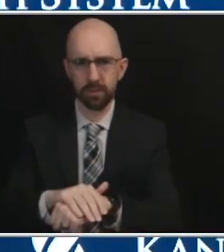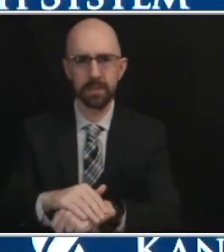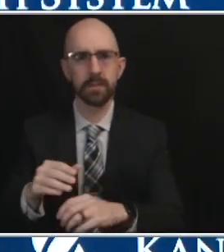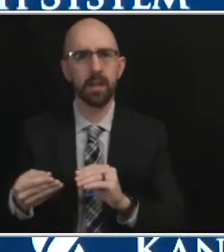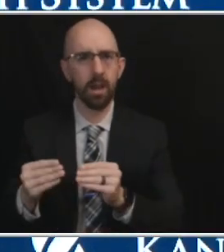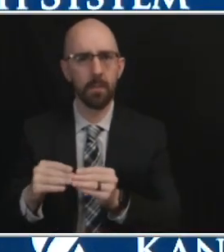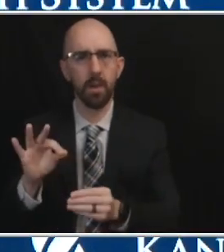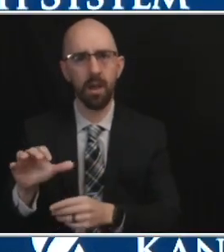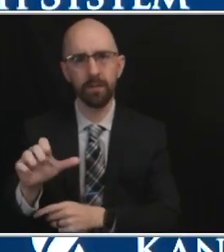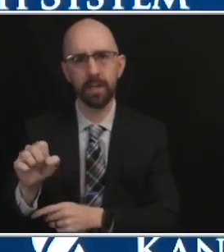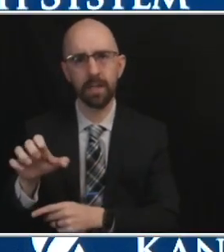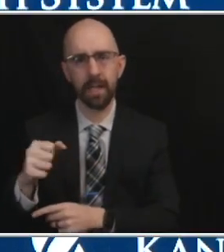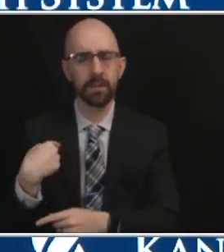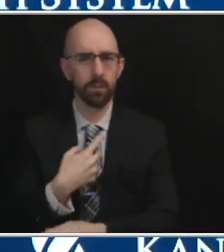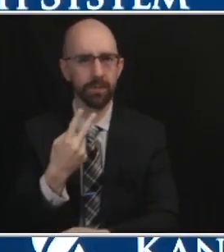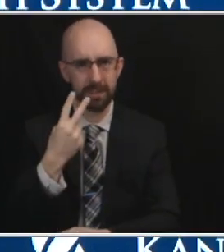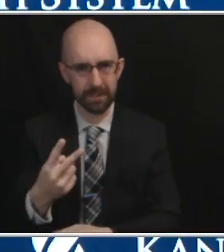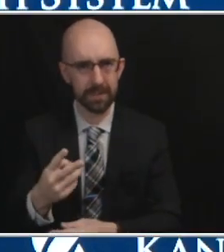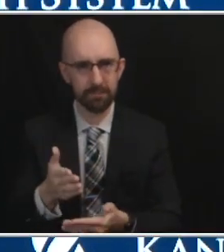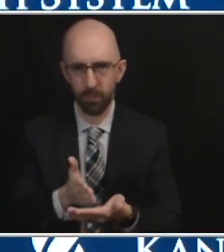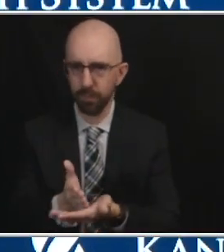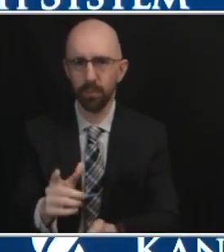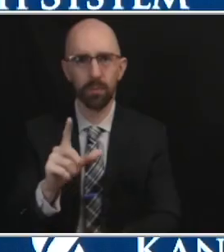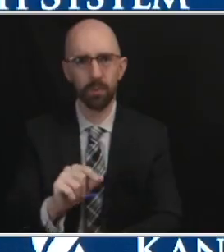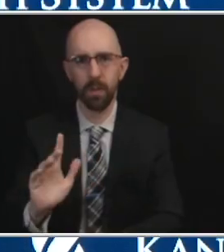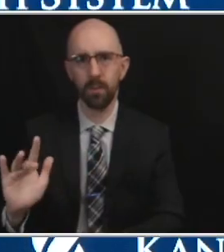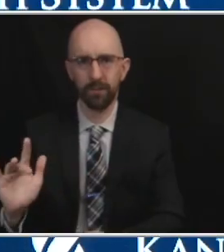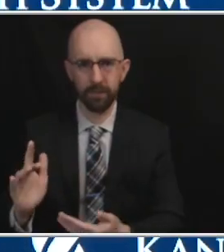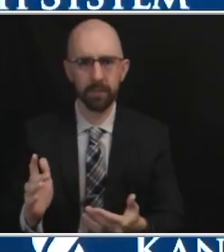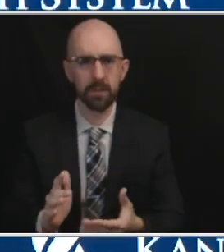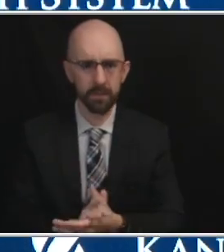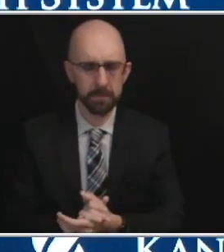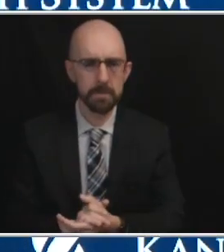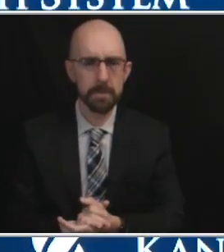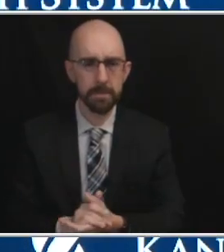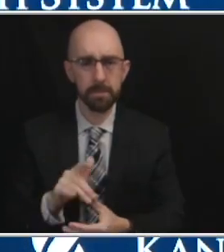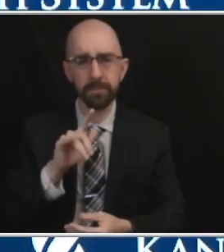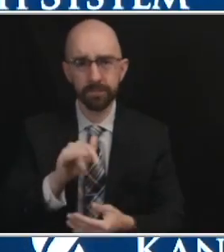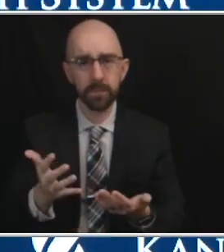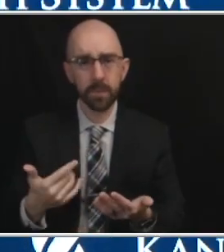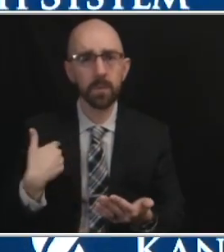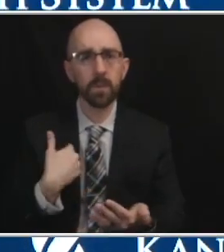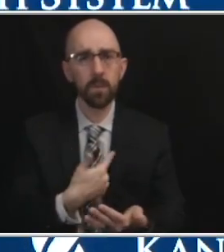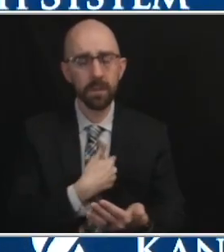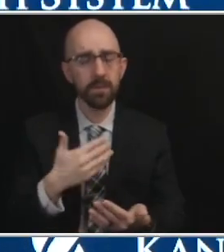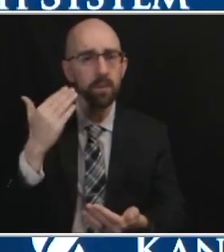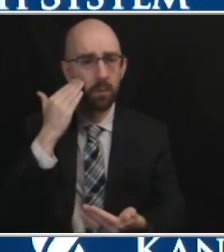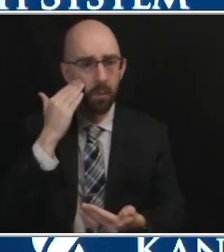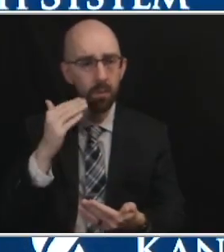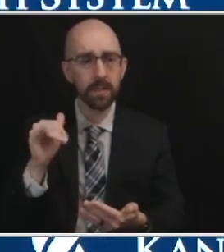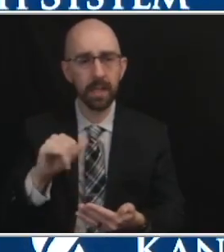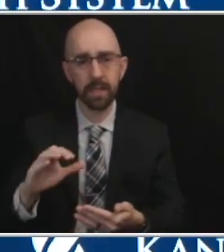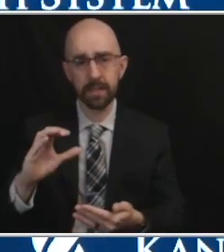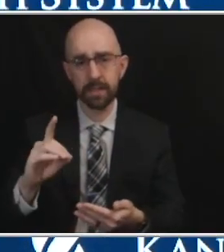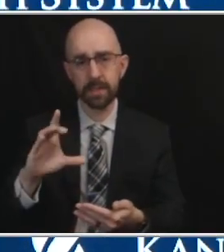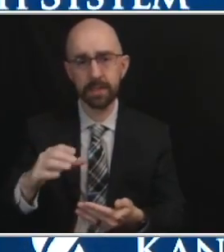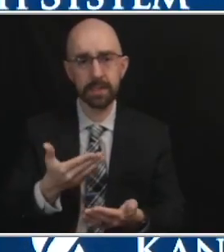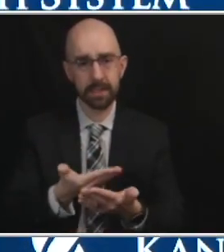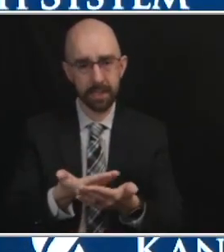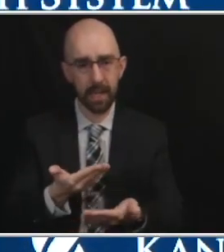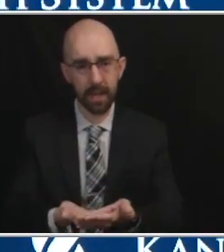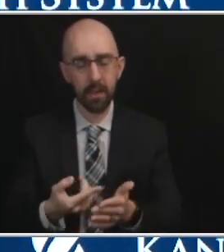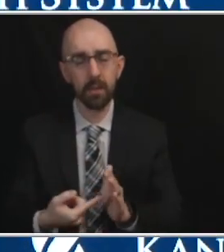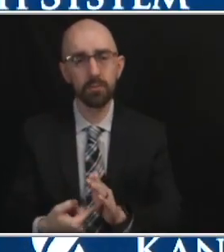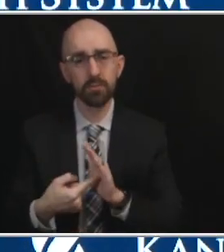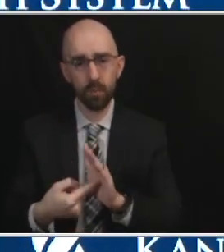we've seen throughout 2025. And actually what we have known is that CDC data has